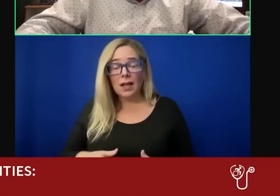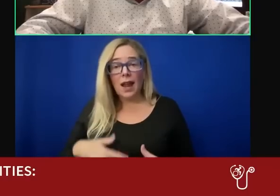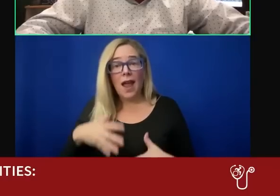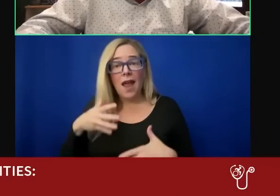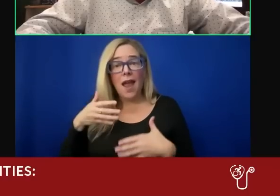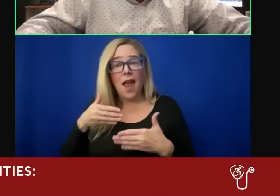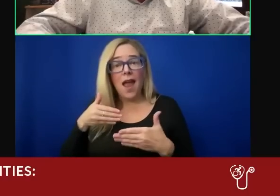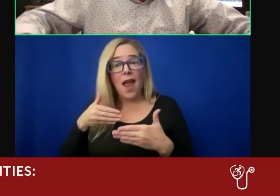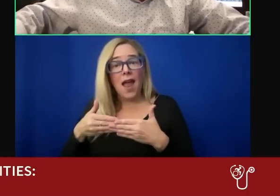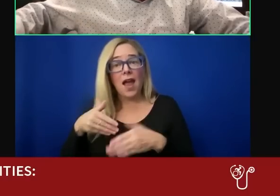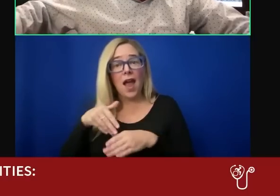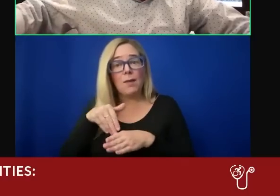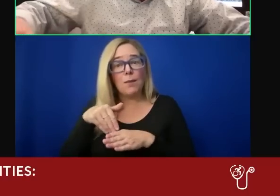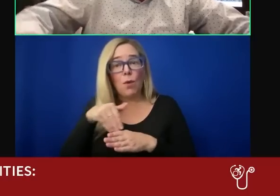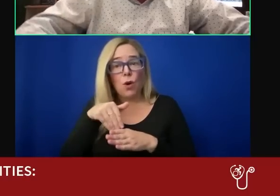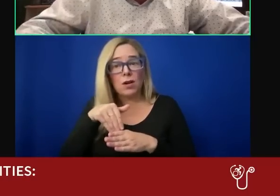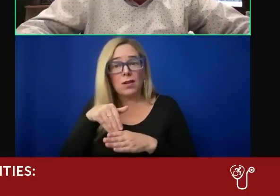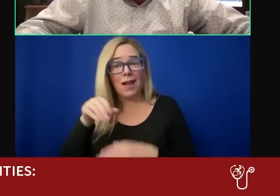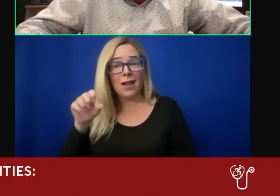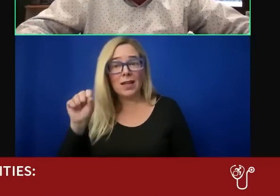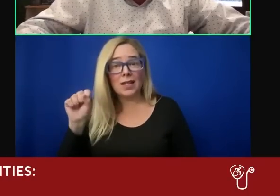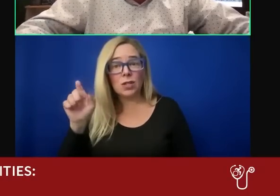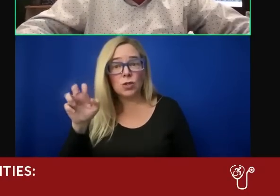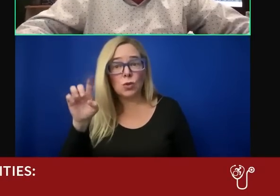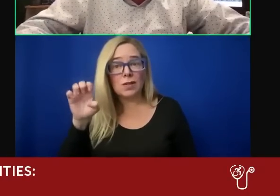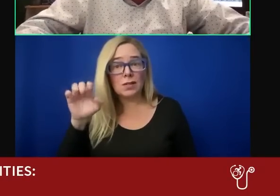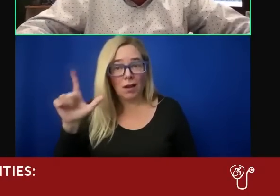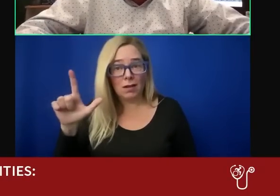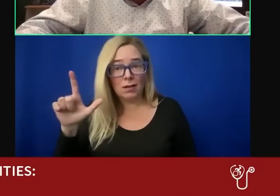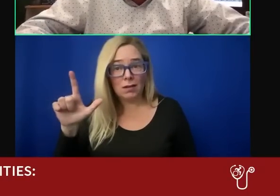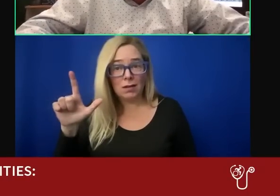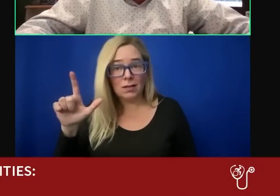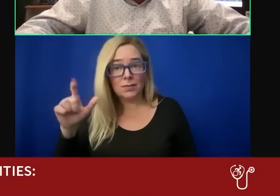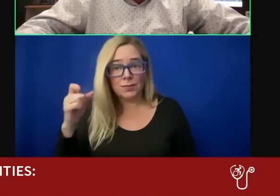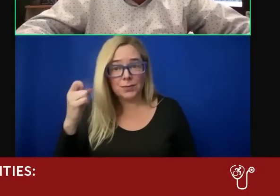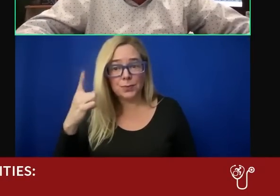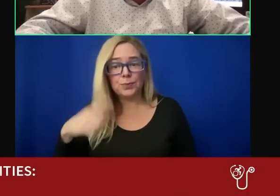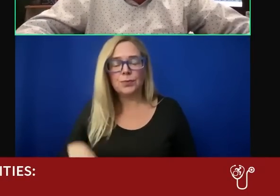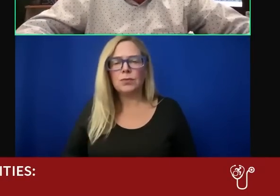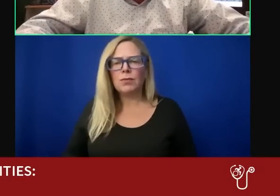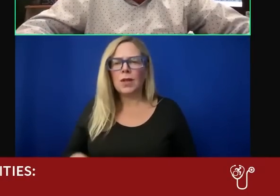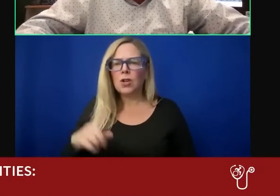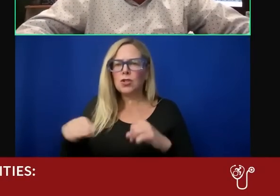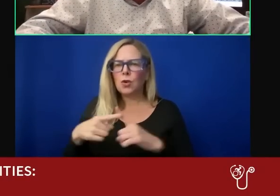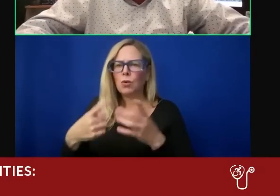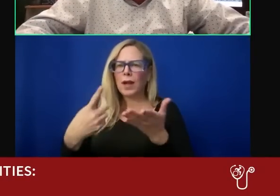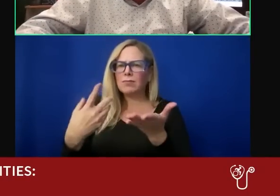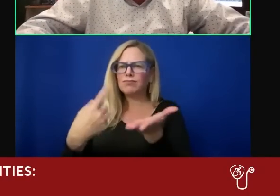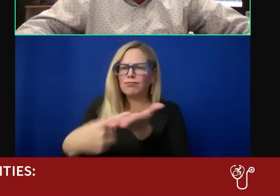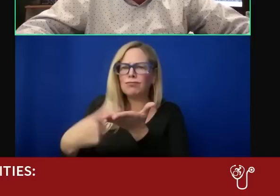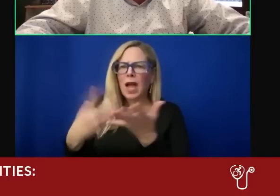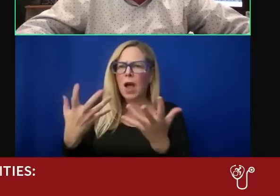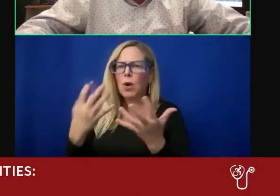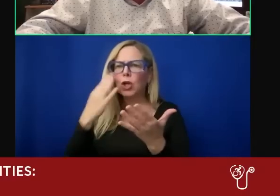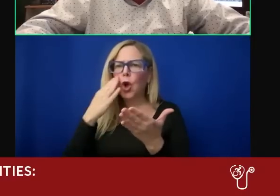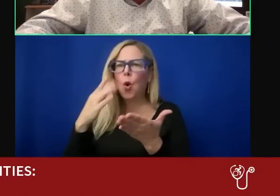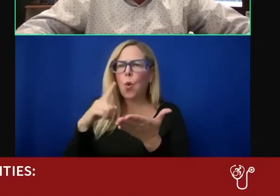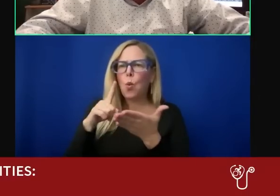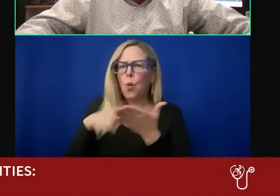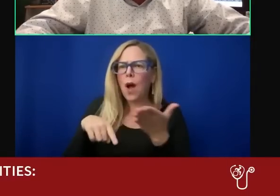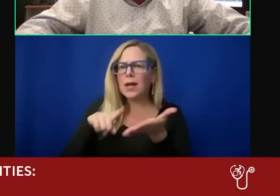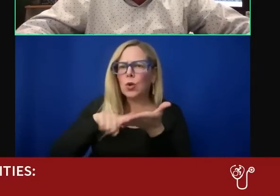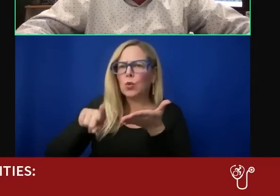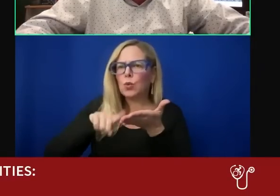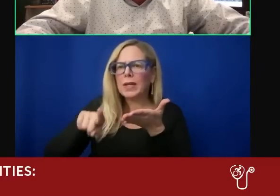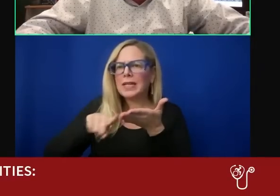in training at the time, I asked, what research is guiding your decision? I wanted to know what